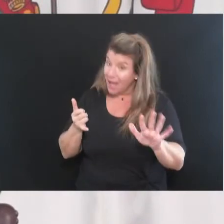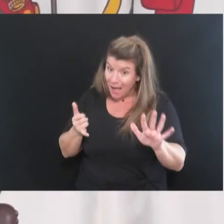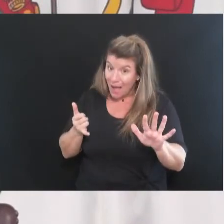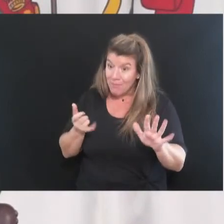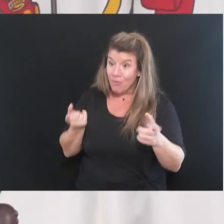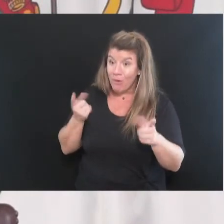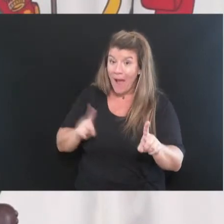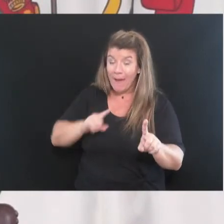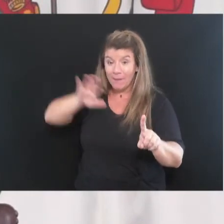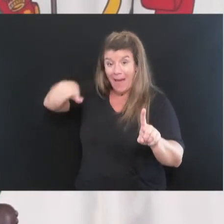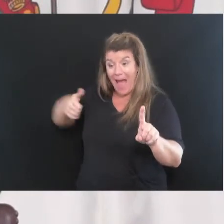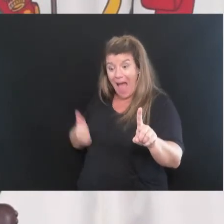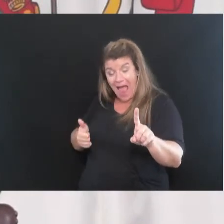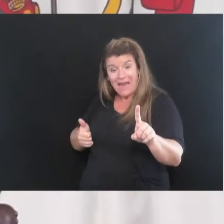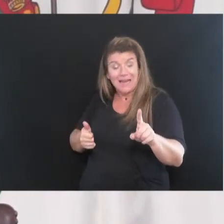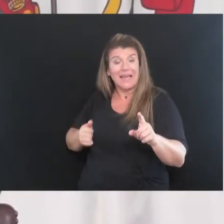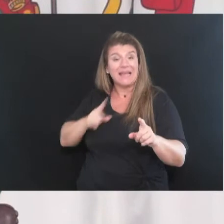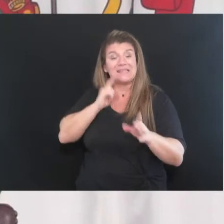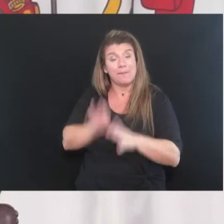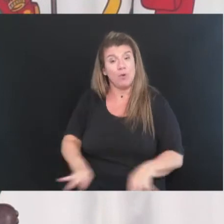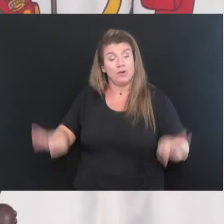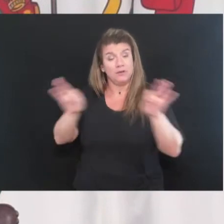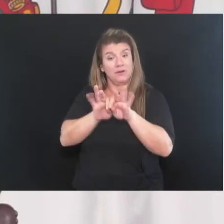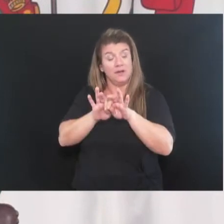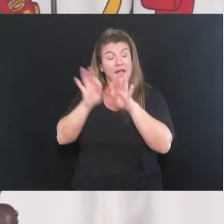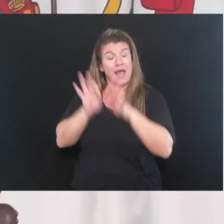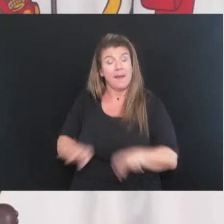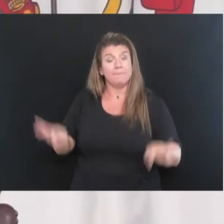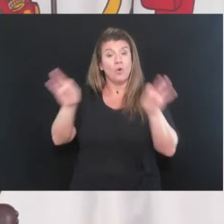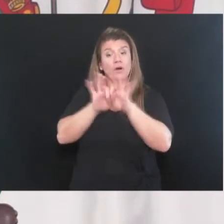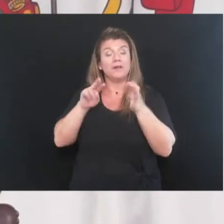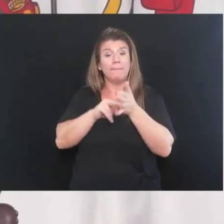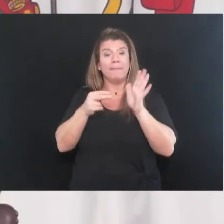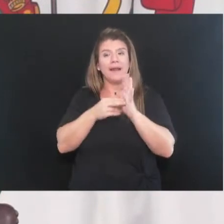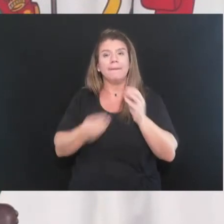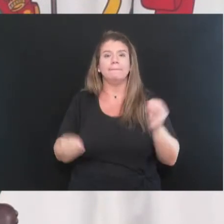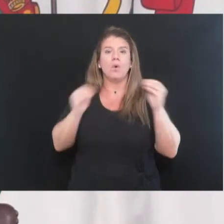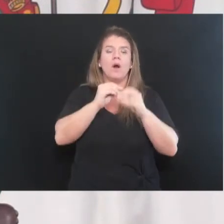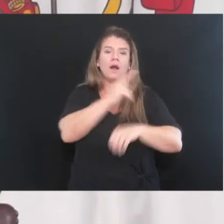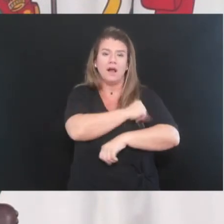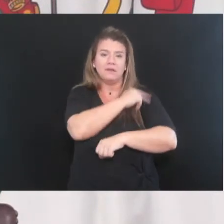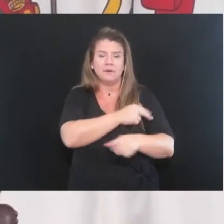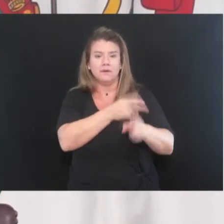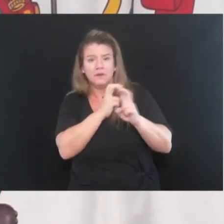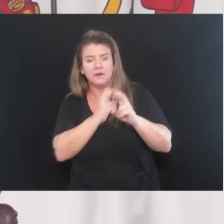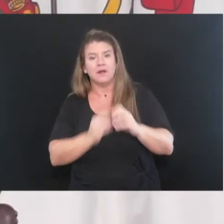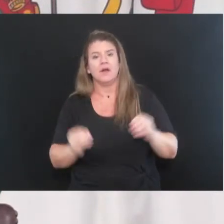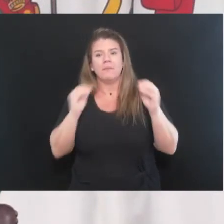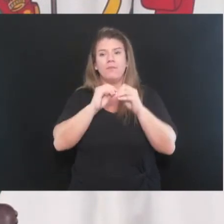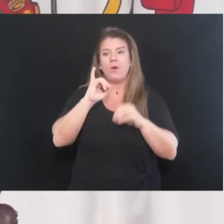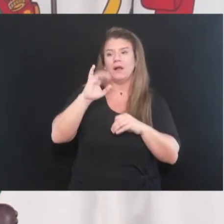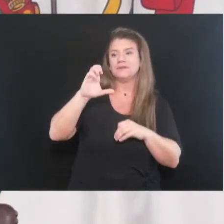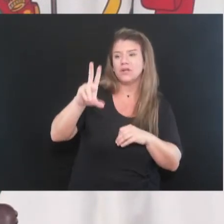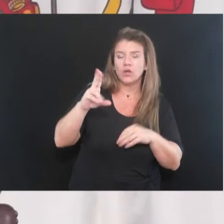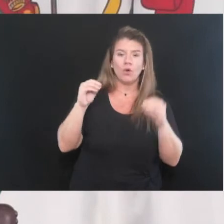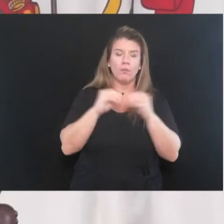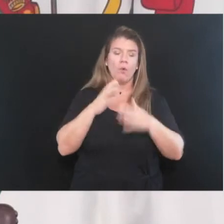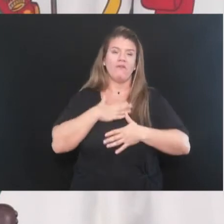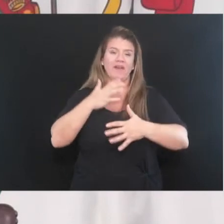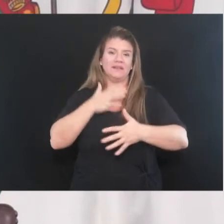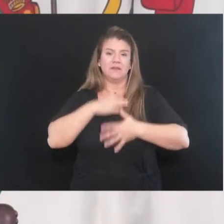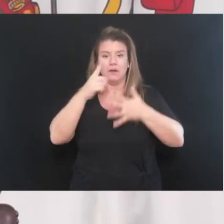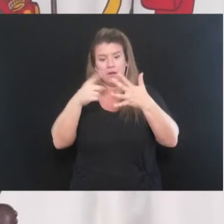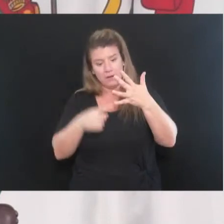surely substantial, and substantial from the standpoint of more hospitalizations, more ICU units, more vents, and on and